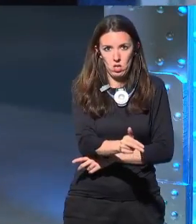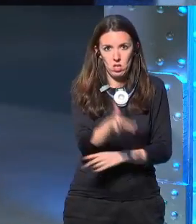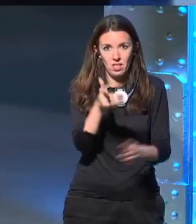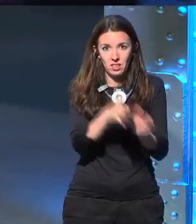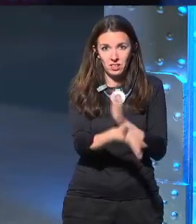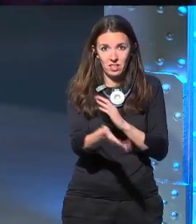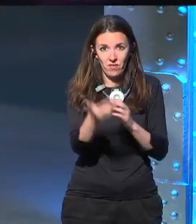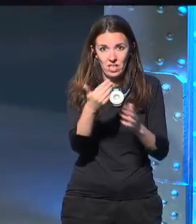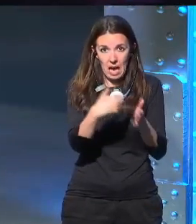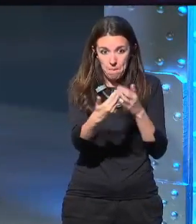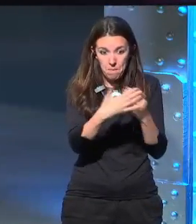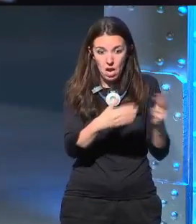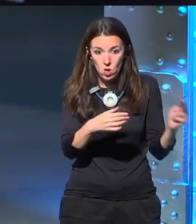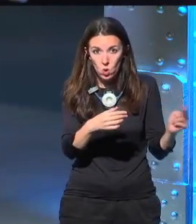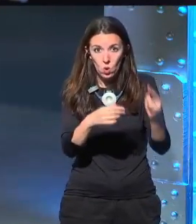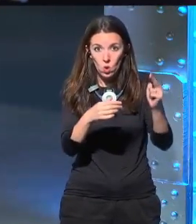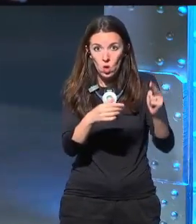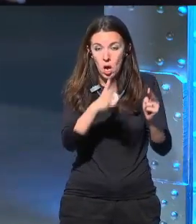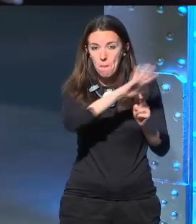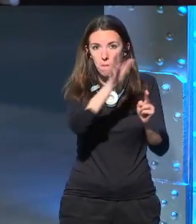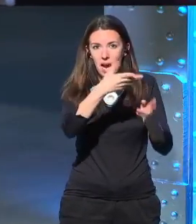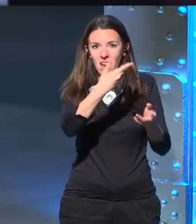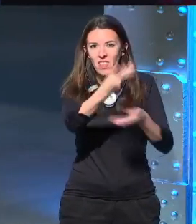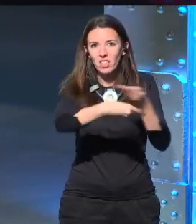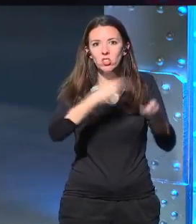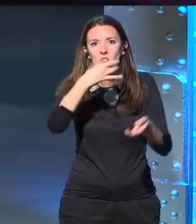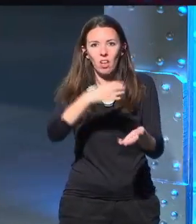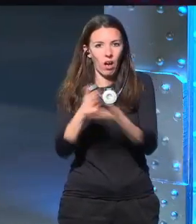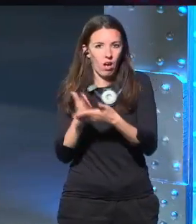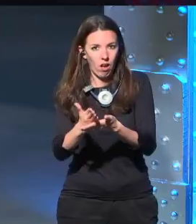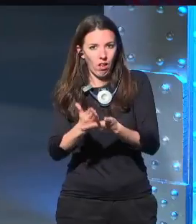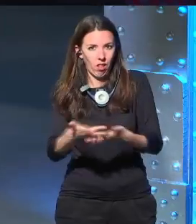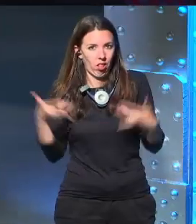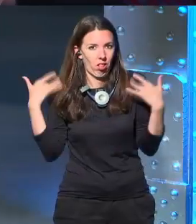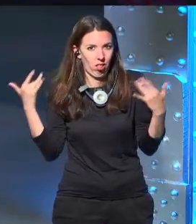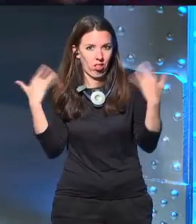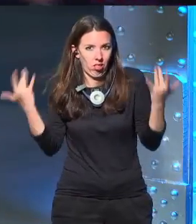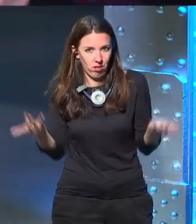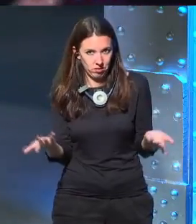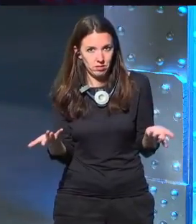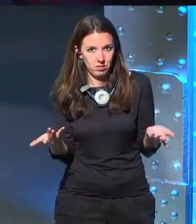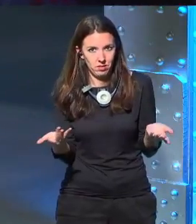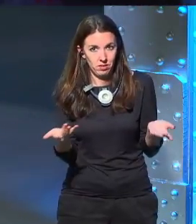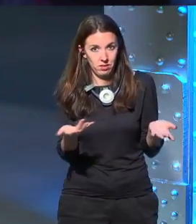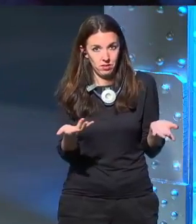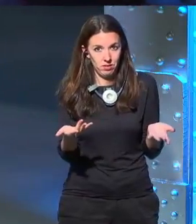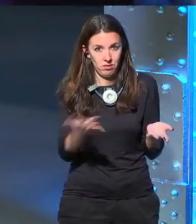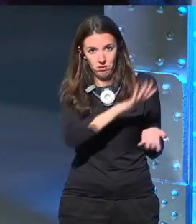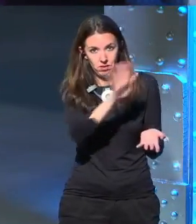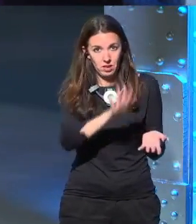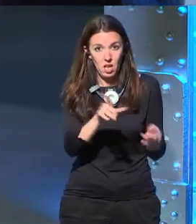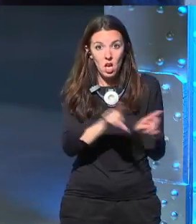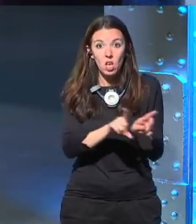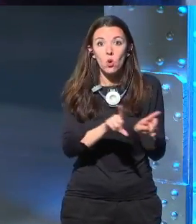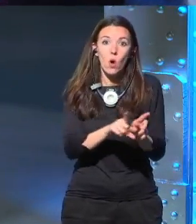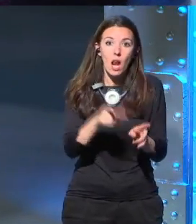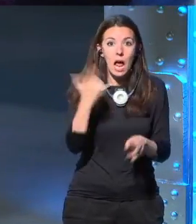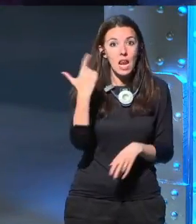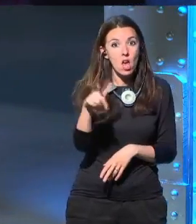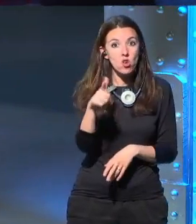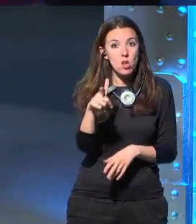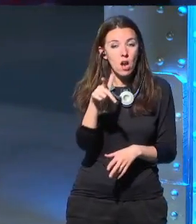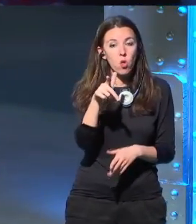student. But I discovered by looking at the notebooks at this very period, 1504, Leonardo is writing his